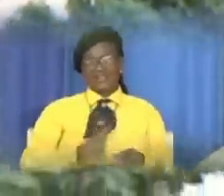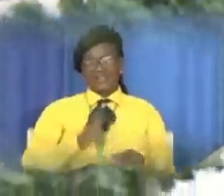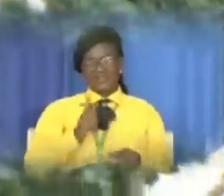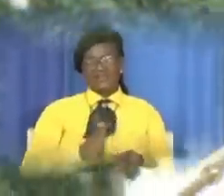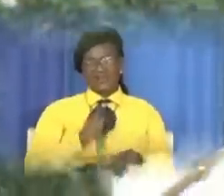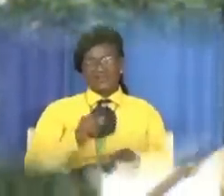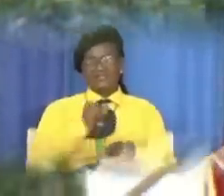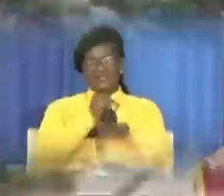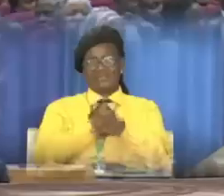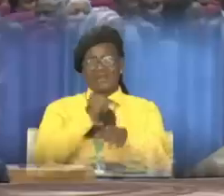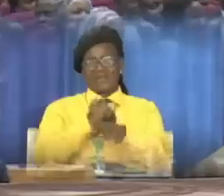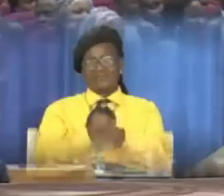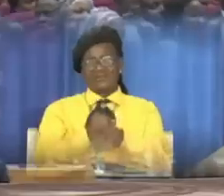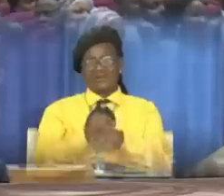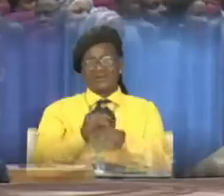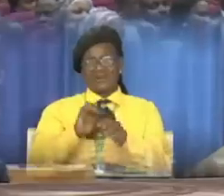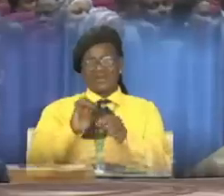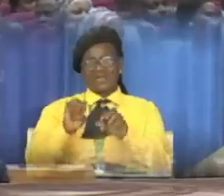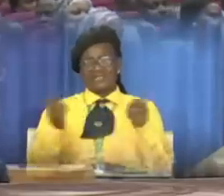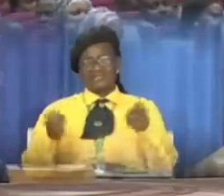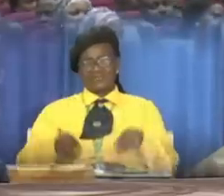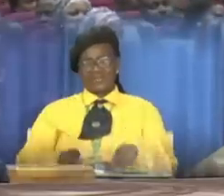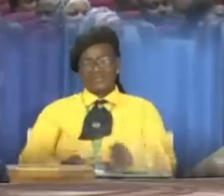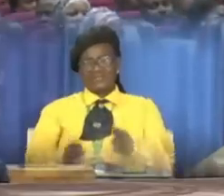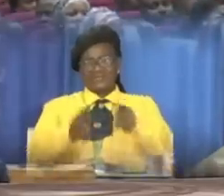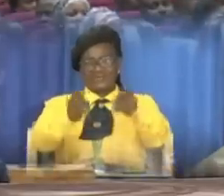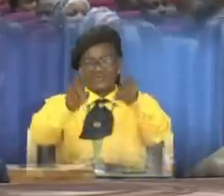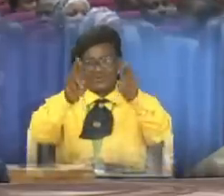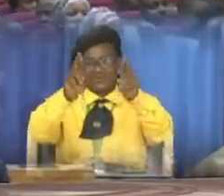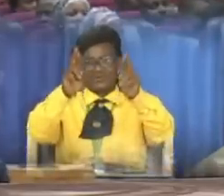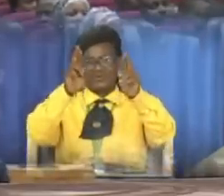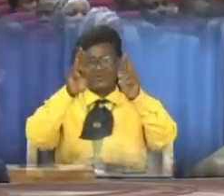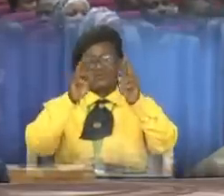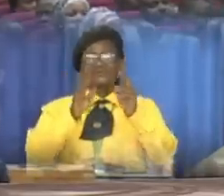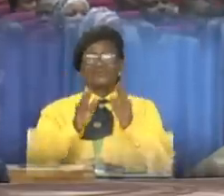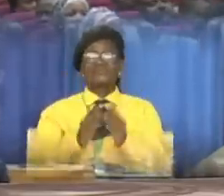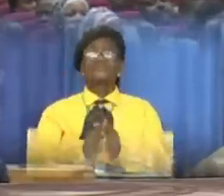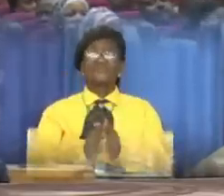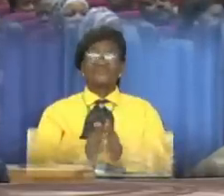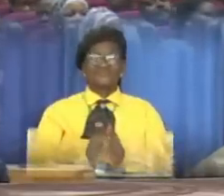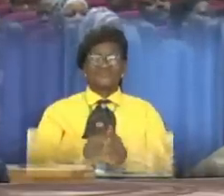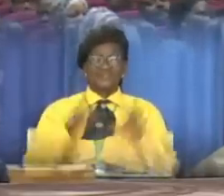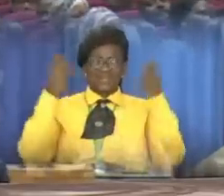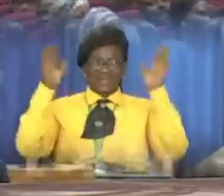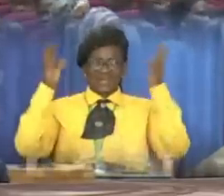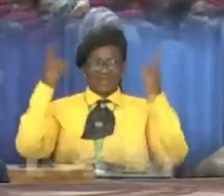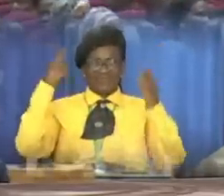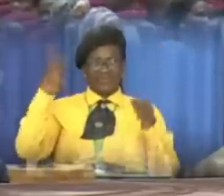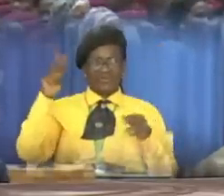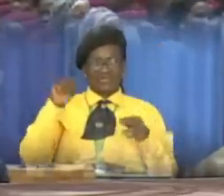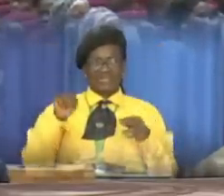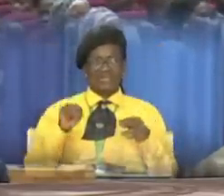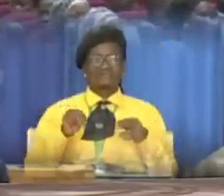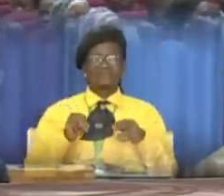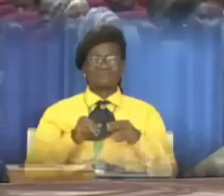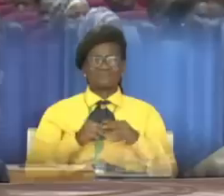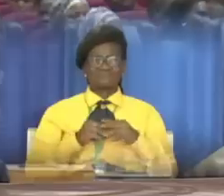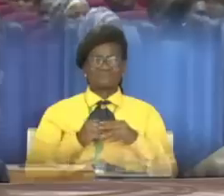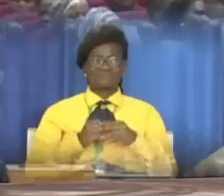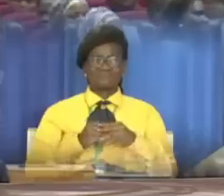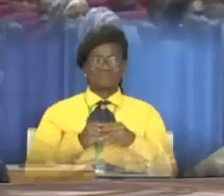people. They just there, right there at the altar down there. At the altar down there,